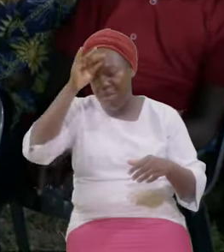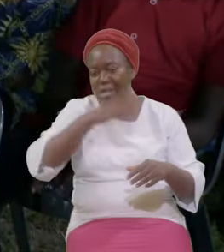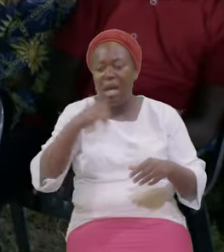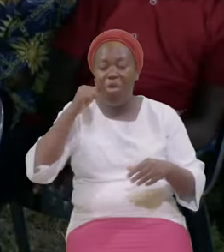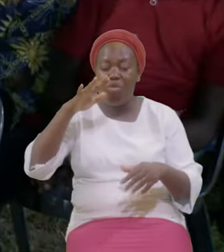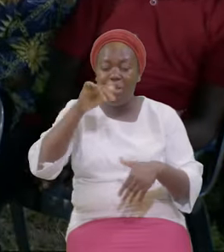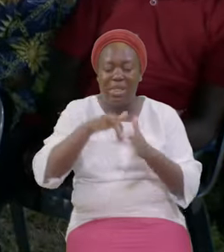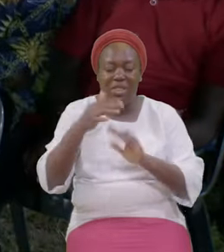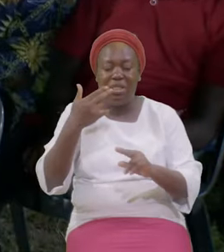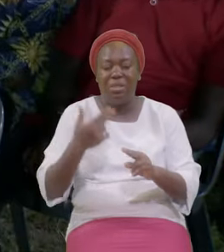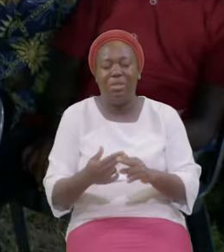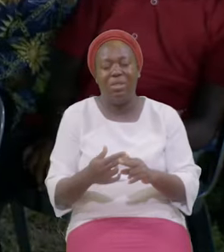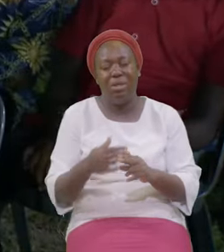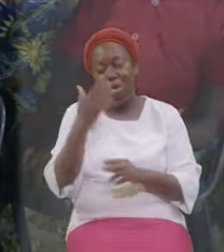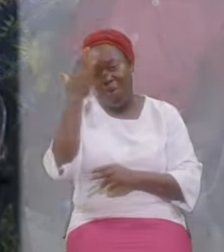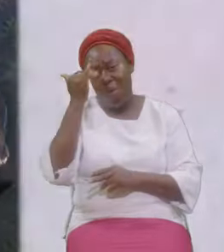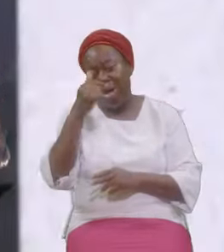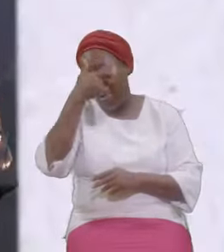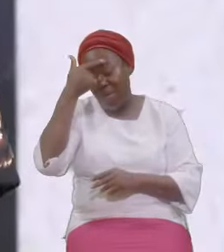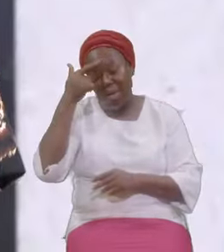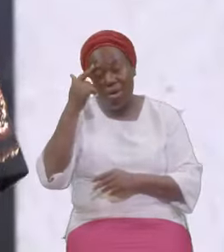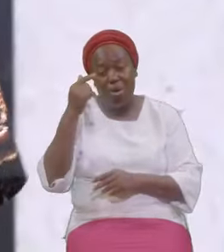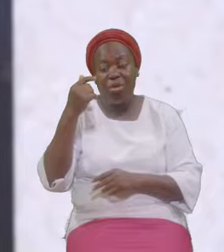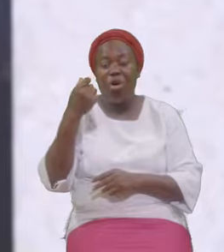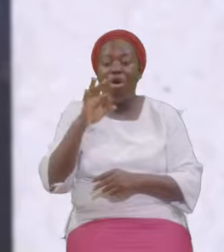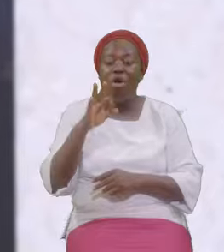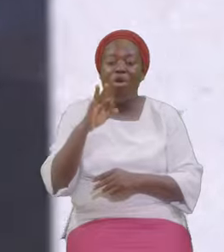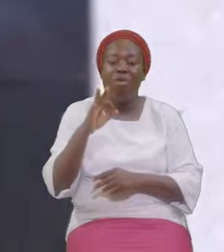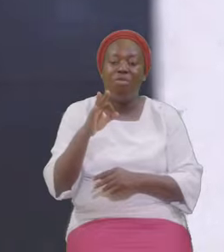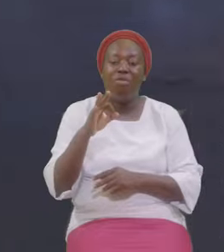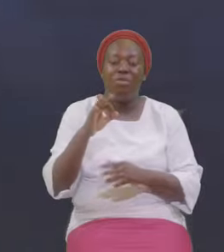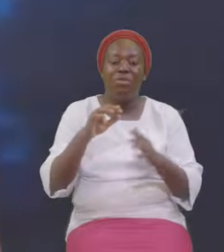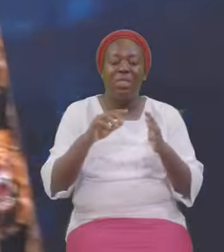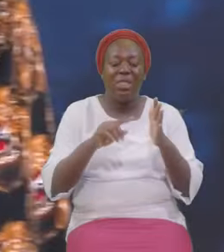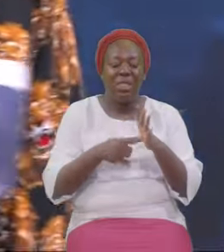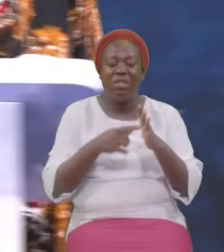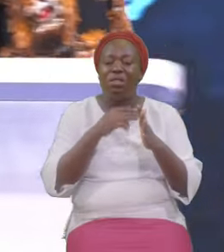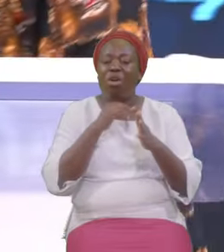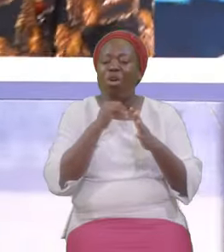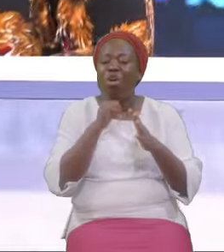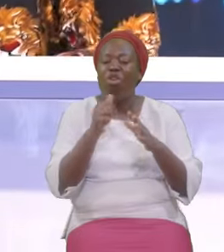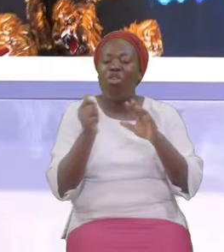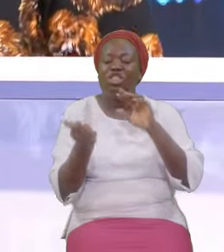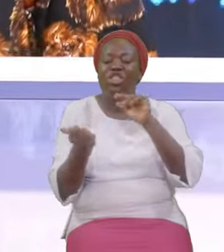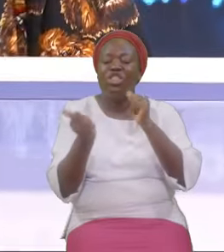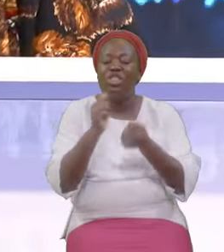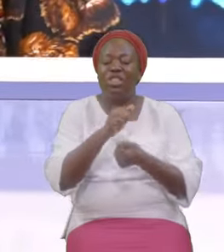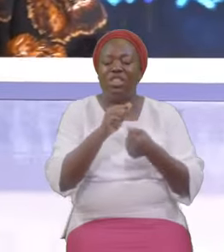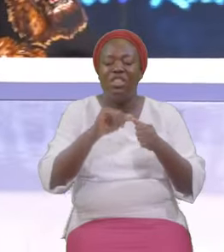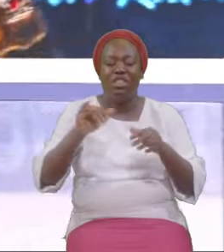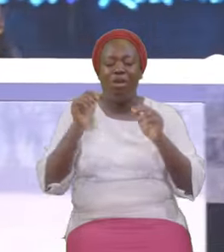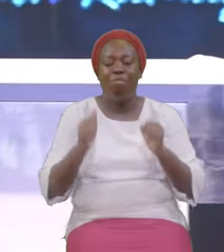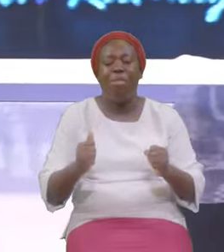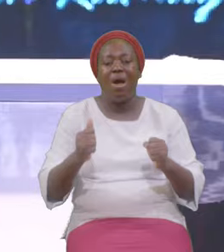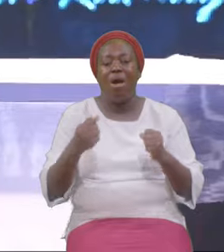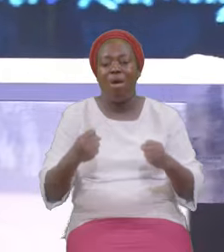Why? Because of his unchanging power to save. Let's come to number two